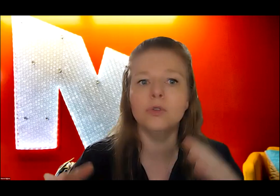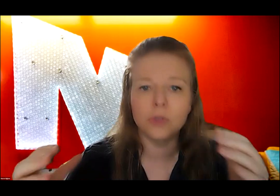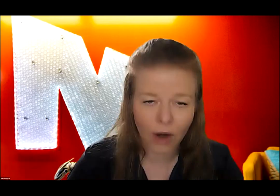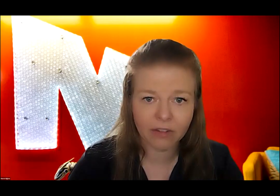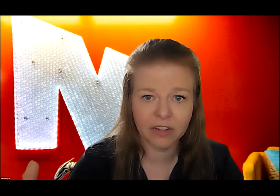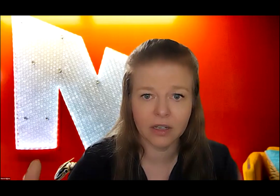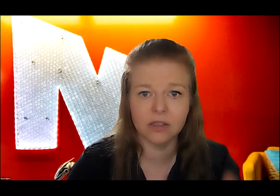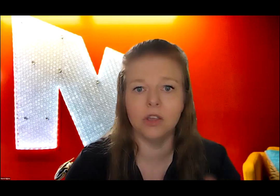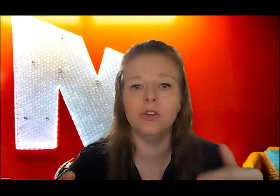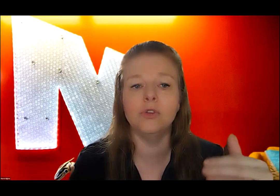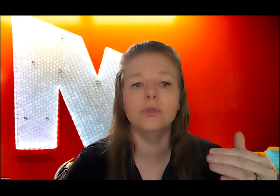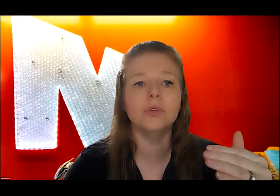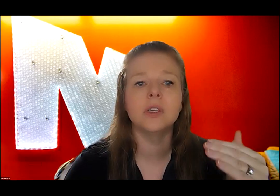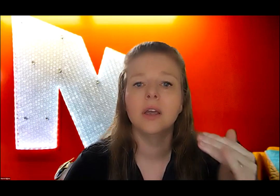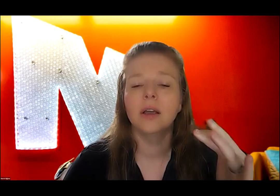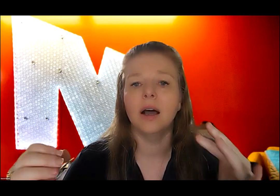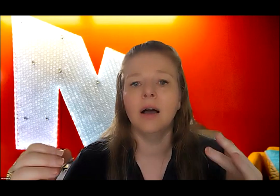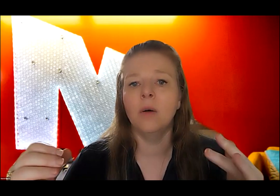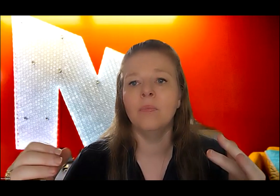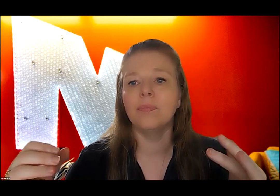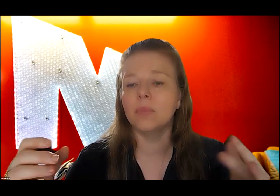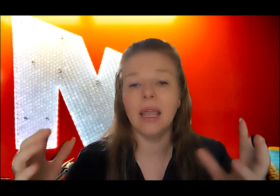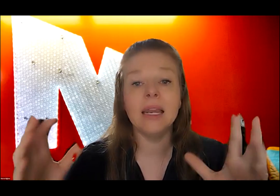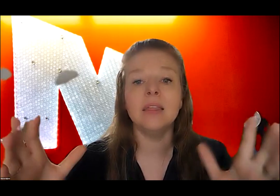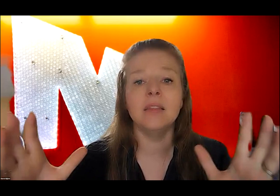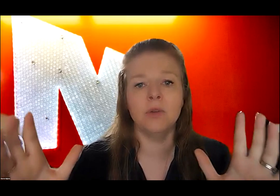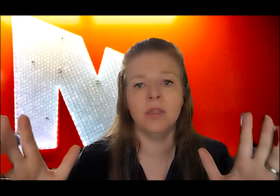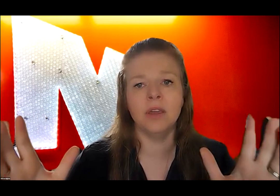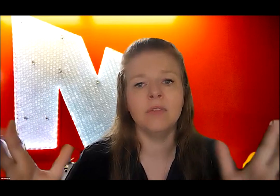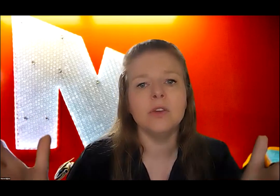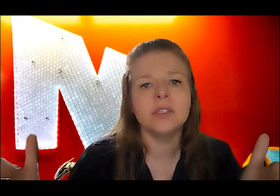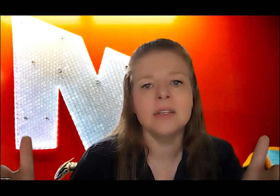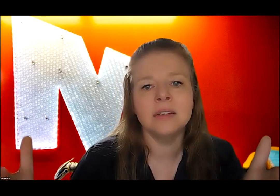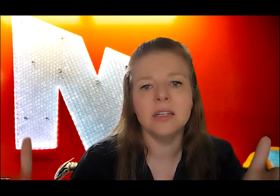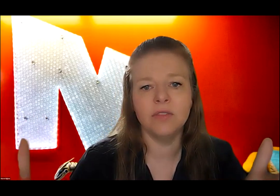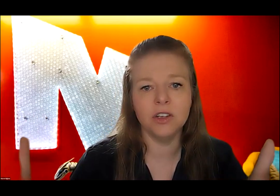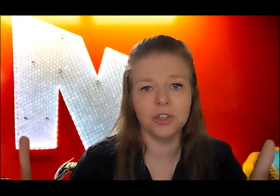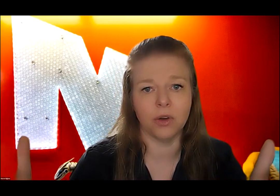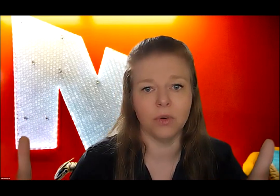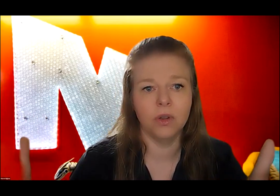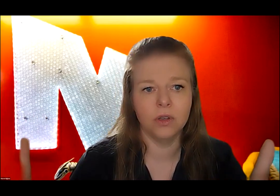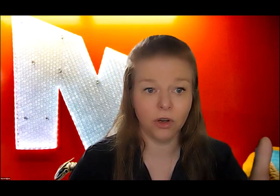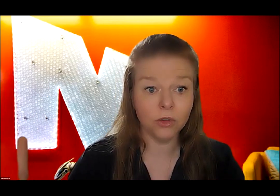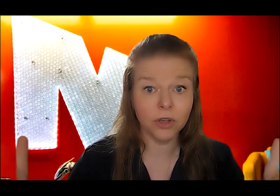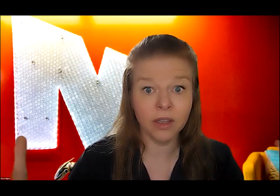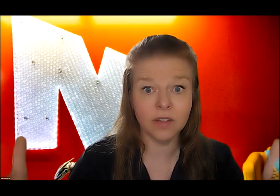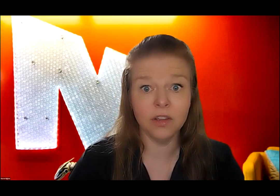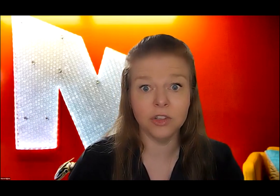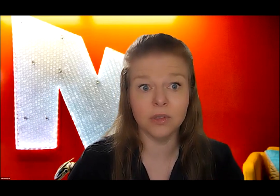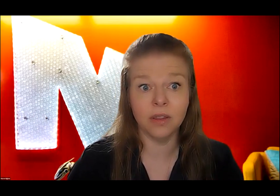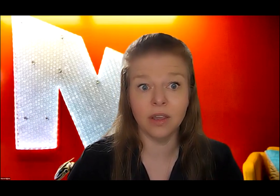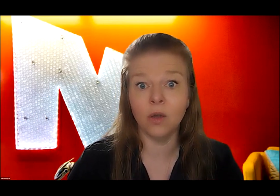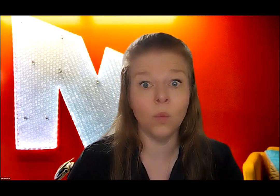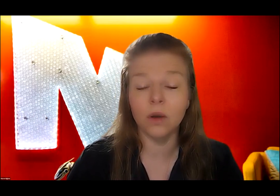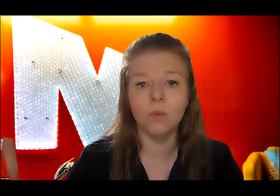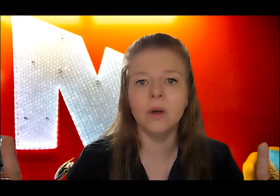use graphics, use, um, anything that you can think of that you'd see in a TV show, start looking at TV